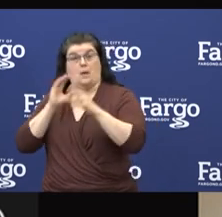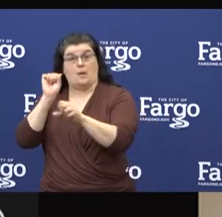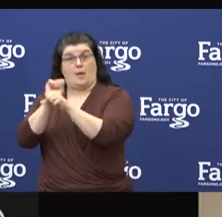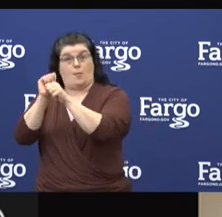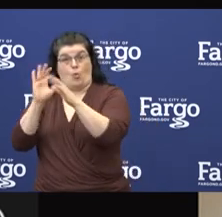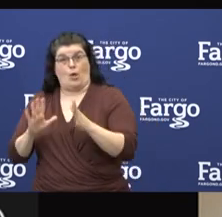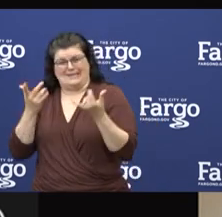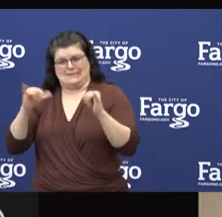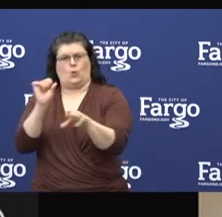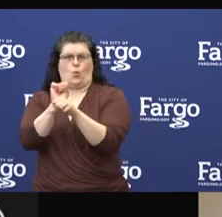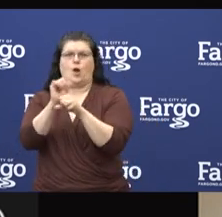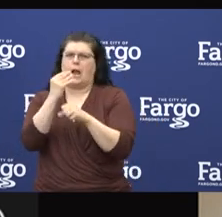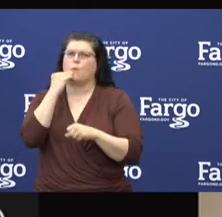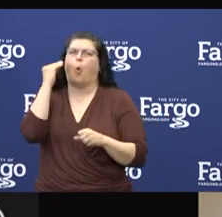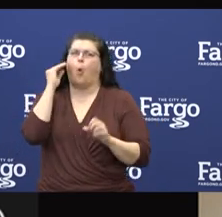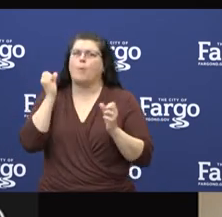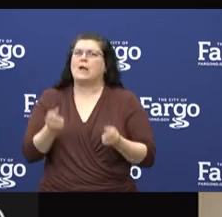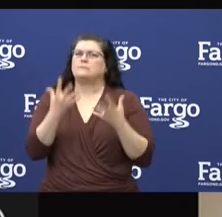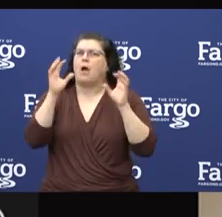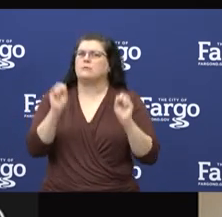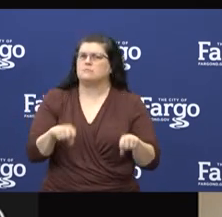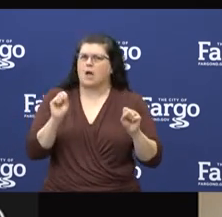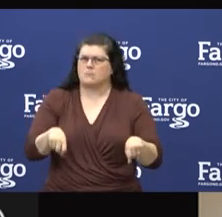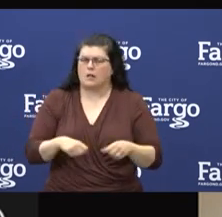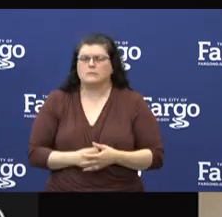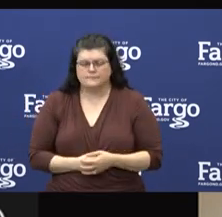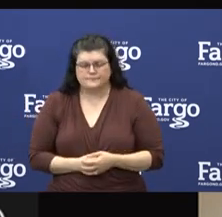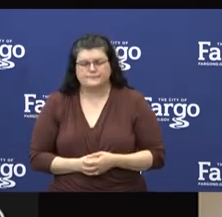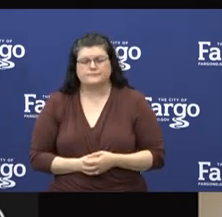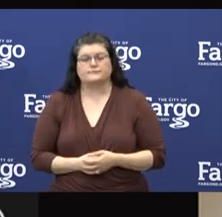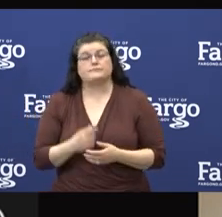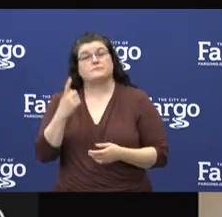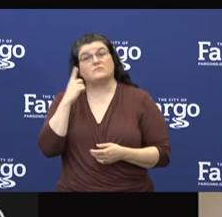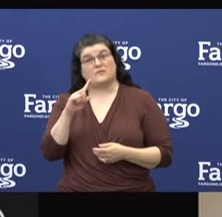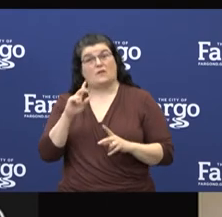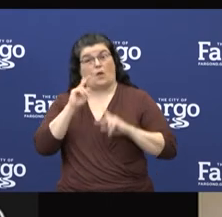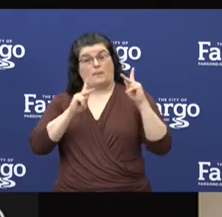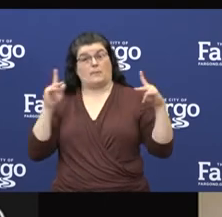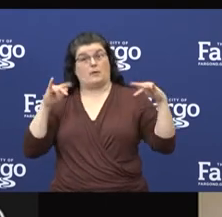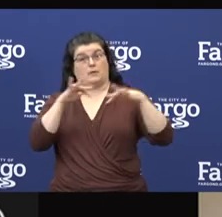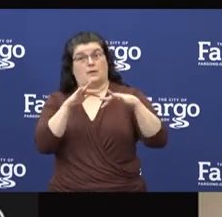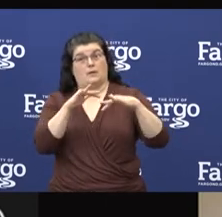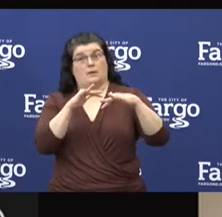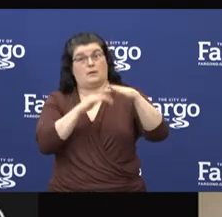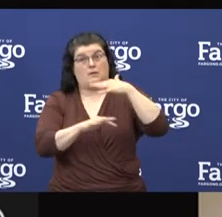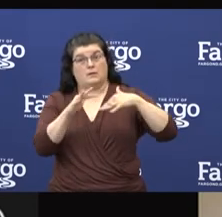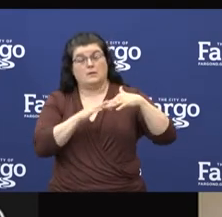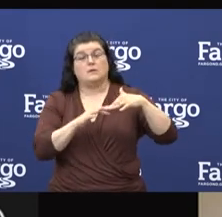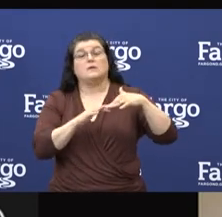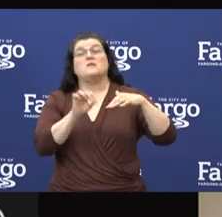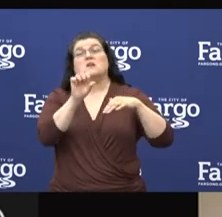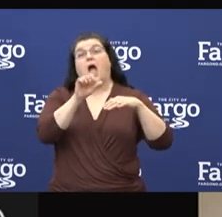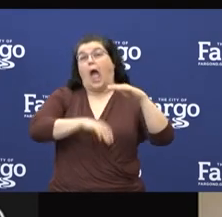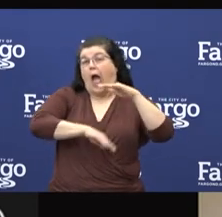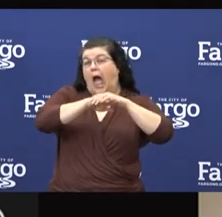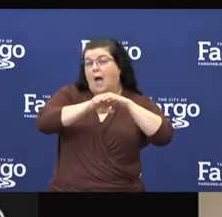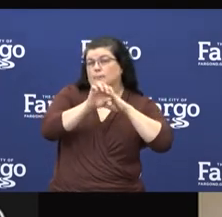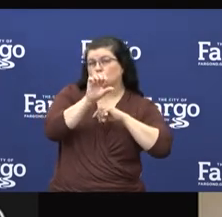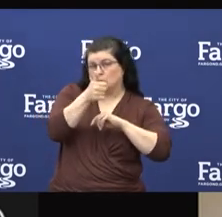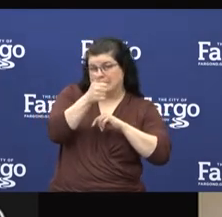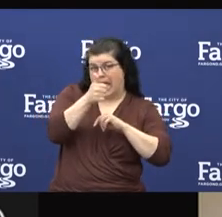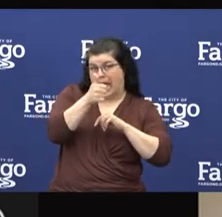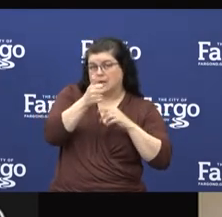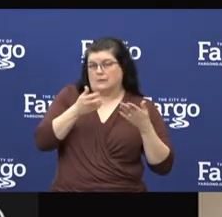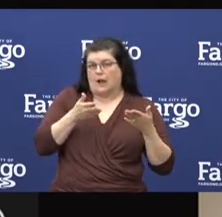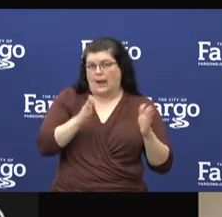as much as possible. Now for gatherings, gatherings of 10 or less are permitted so